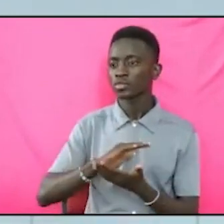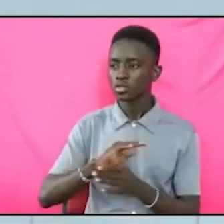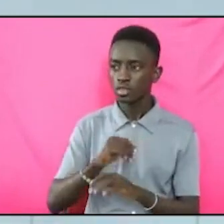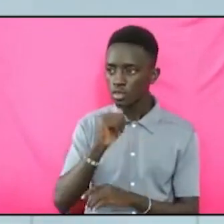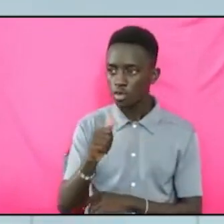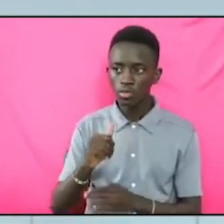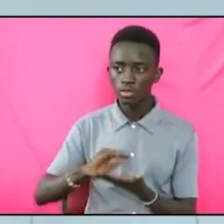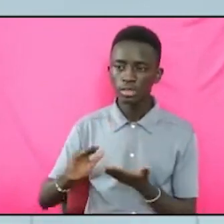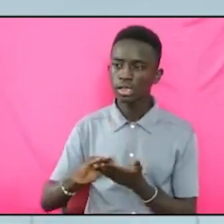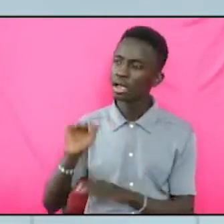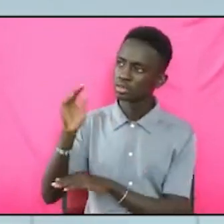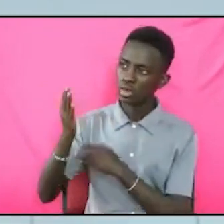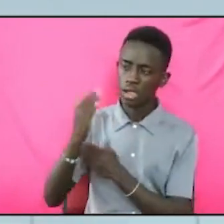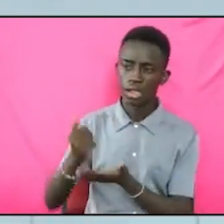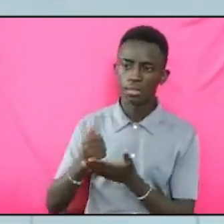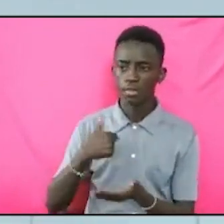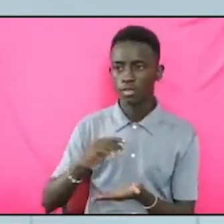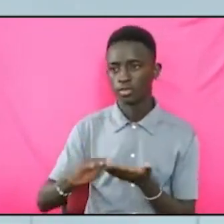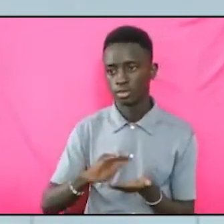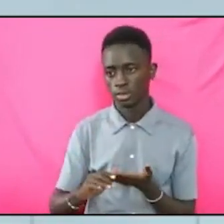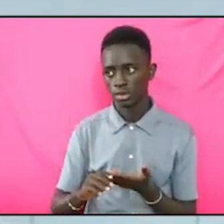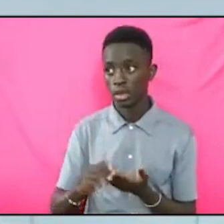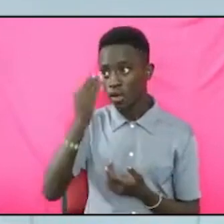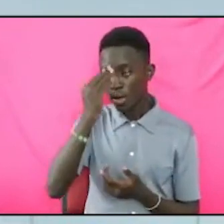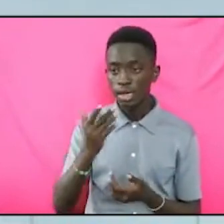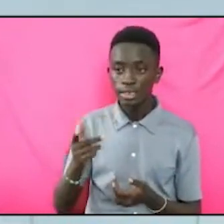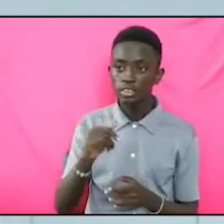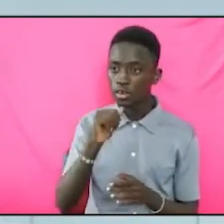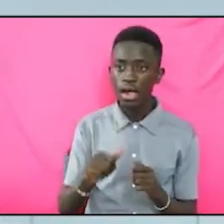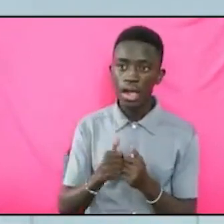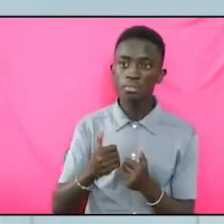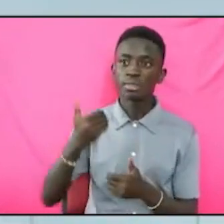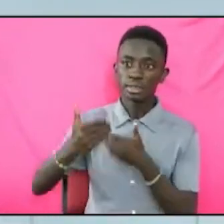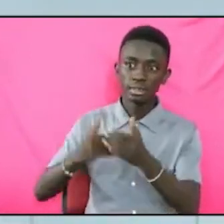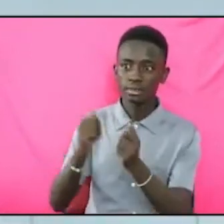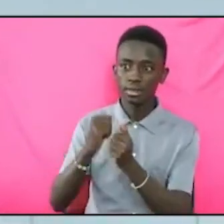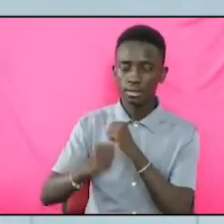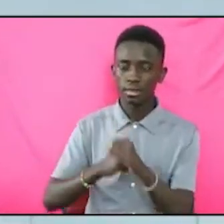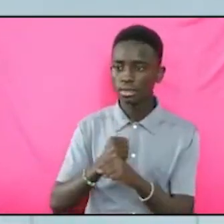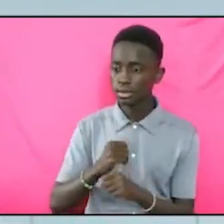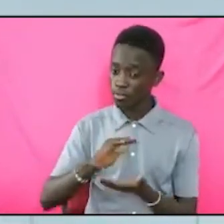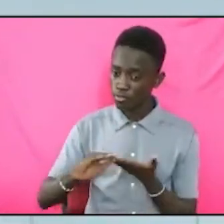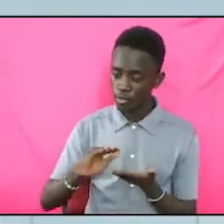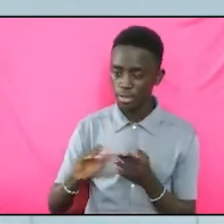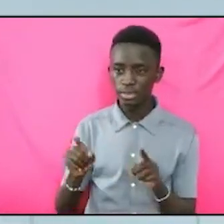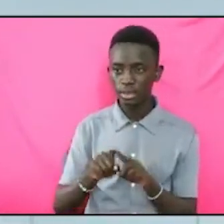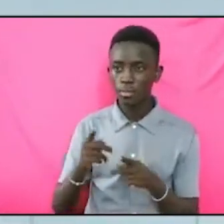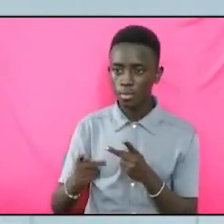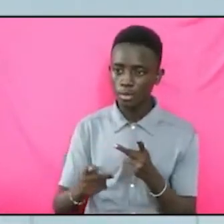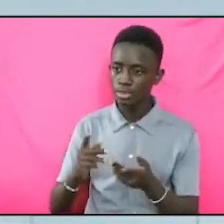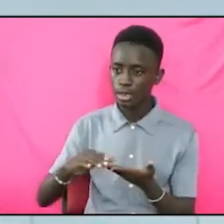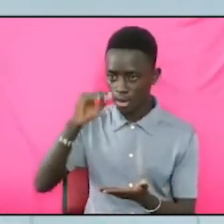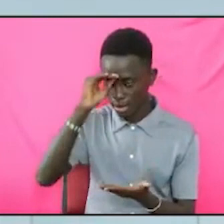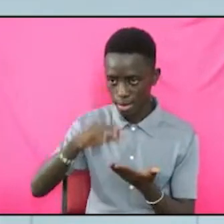to forgive, because it's not something that is going to happen instantaneous. It's a process. It's a process of learning to let it